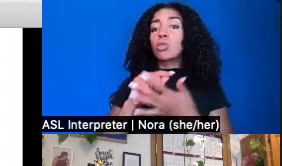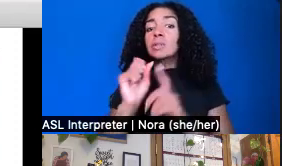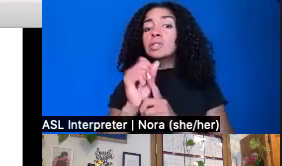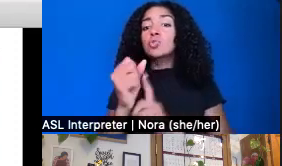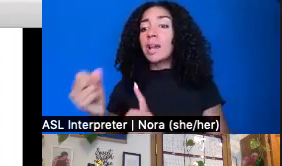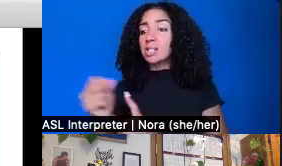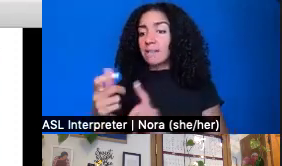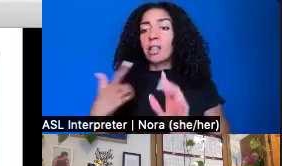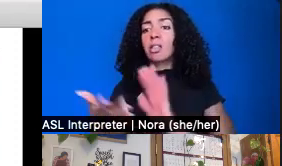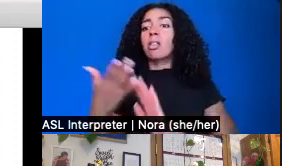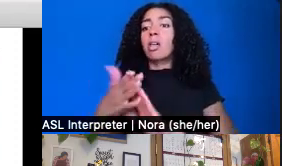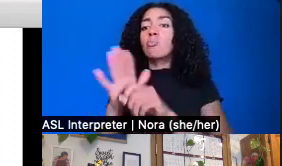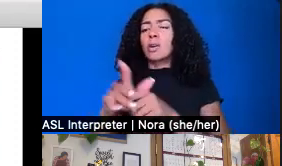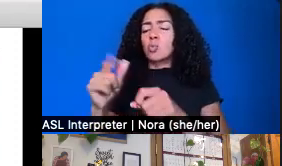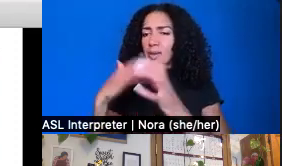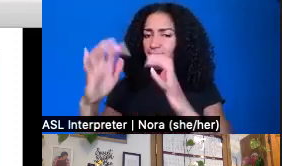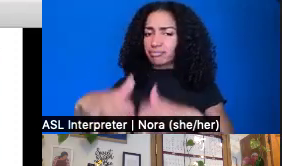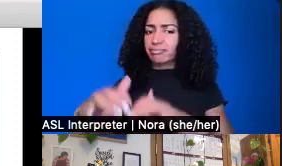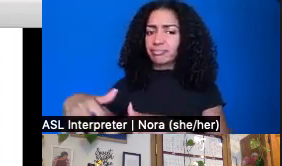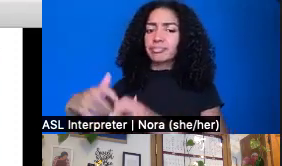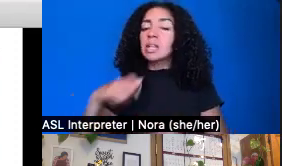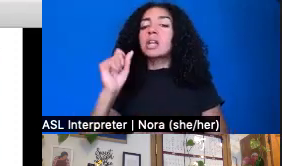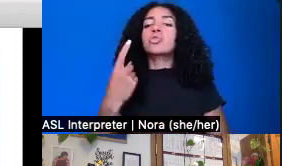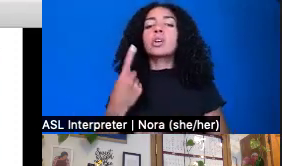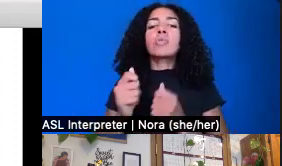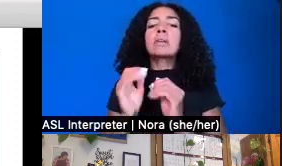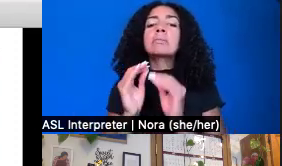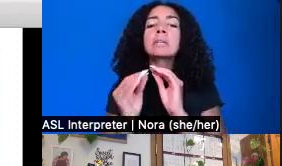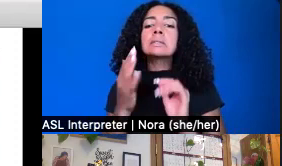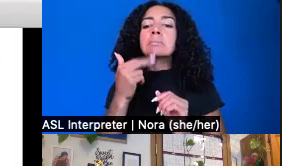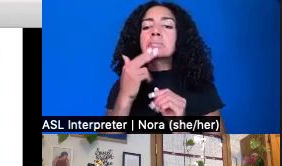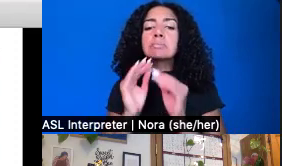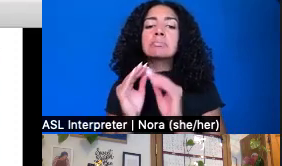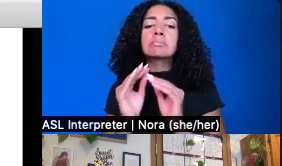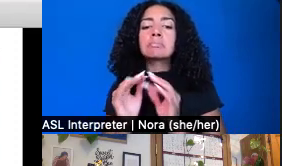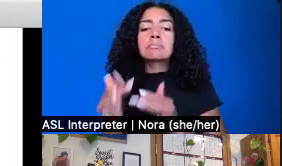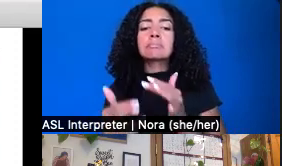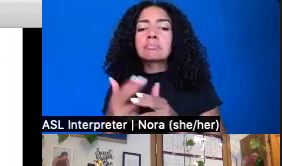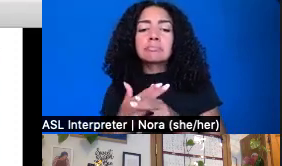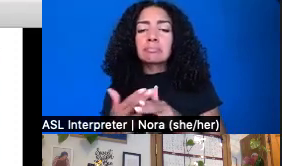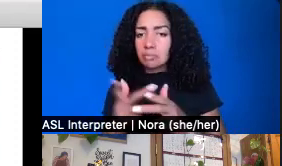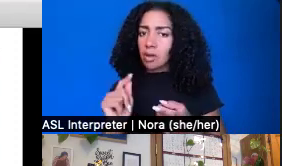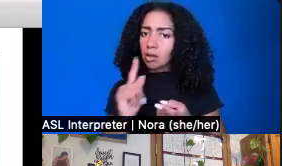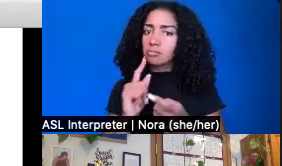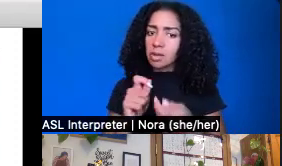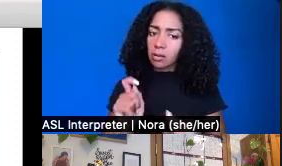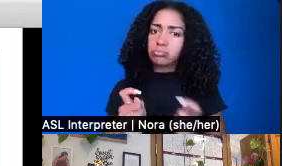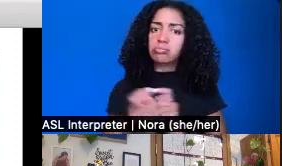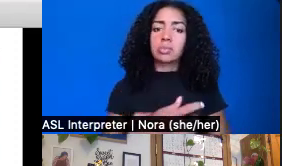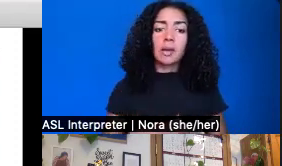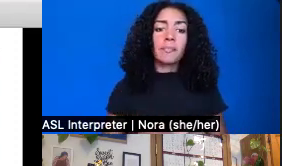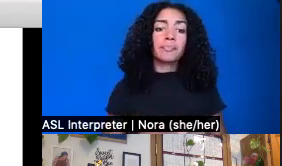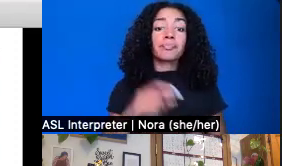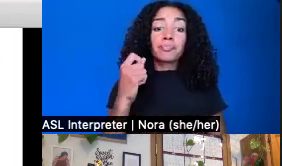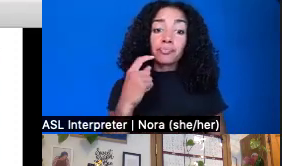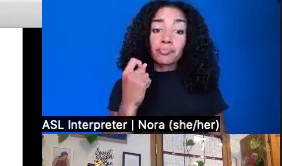Carrying the stories of every survivor, every experience. Even if you haven't worked directly with somebody, you may have heard something that